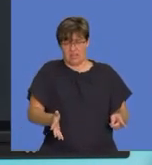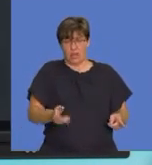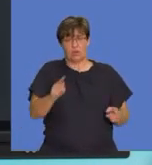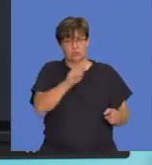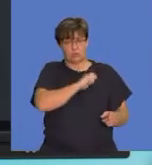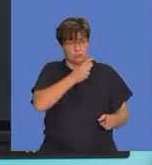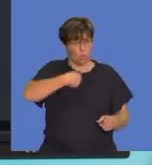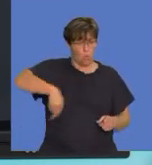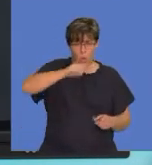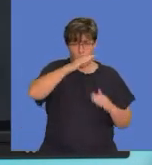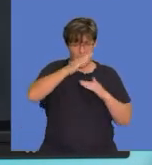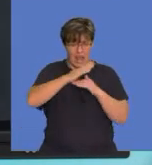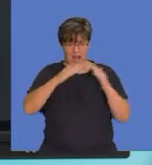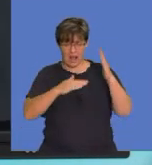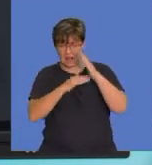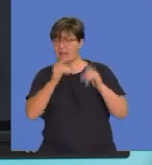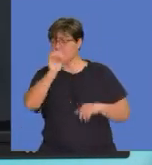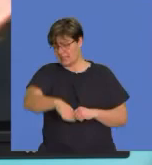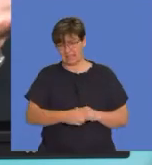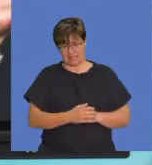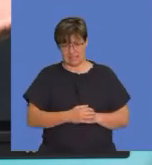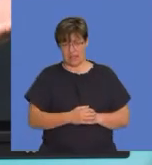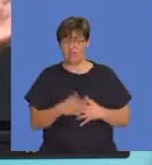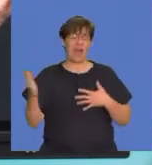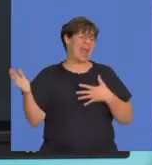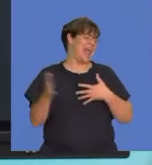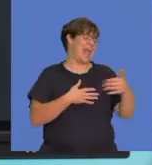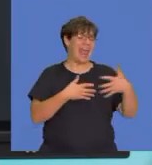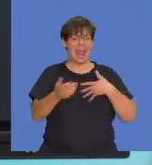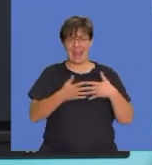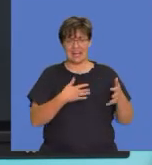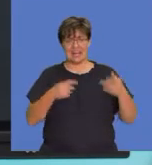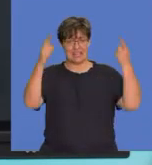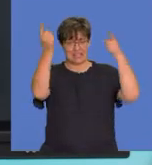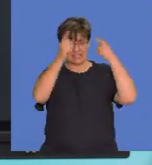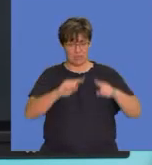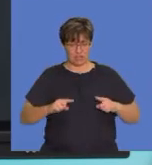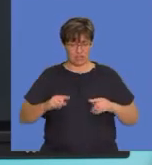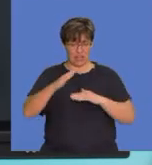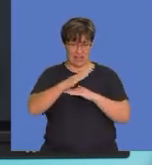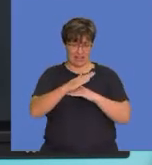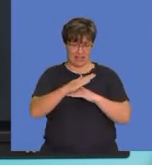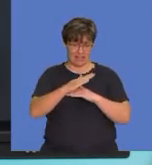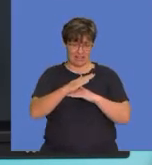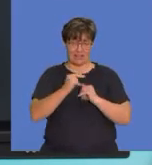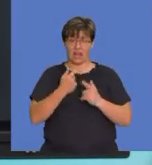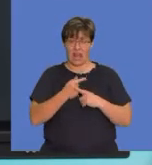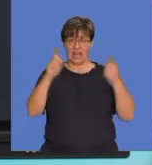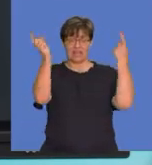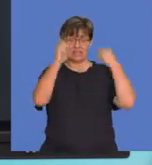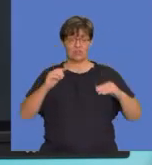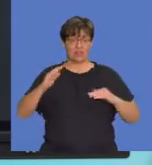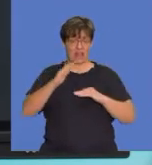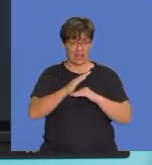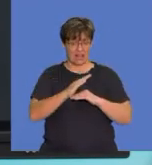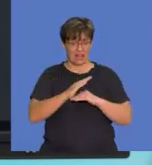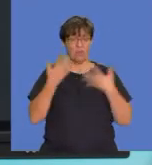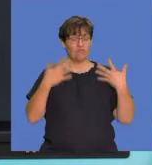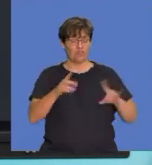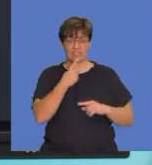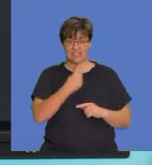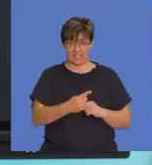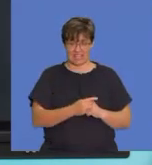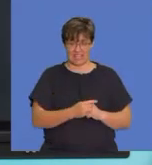side? And is this true for all angles? Yes, because we are saying for any special angle. Remember